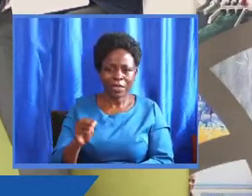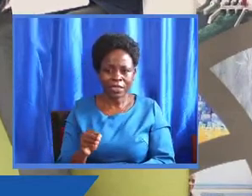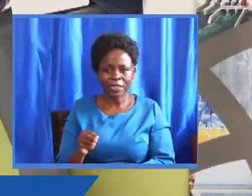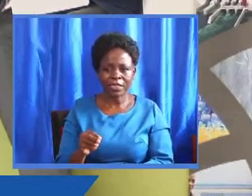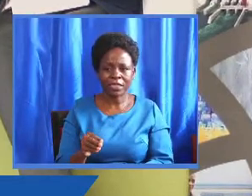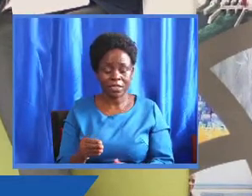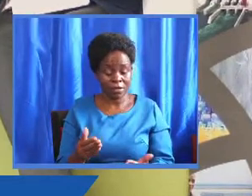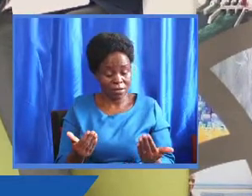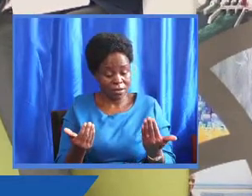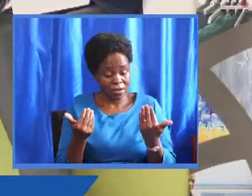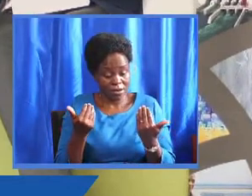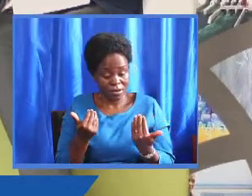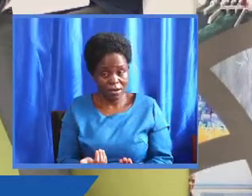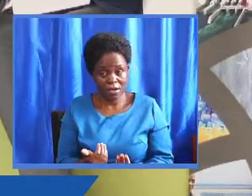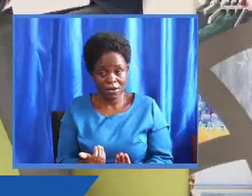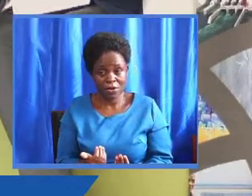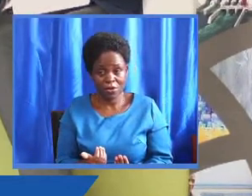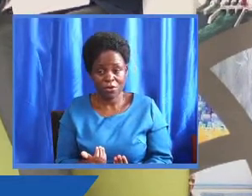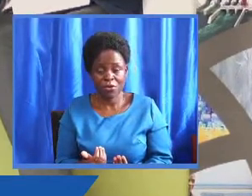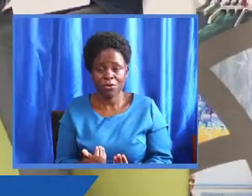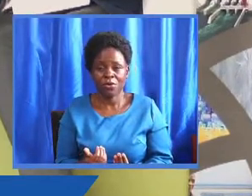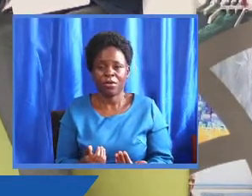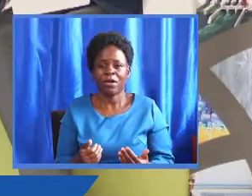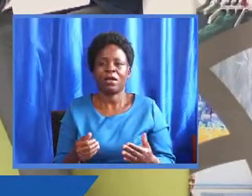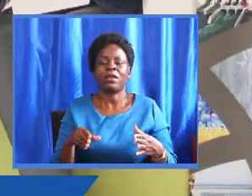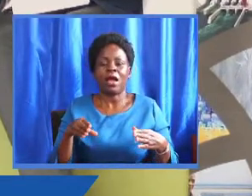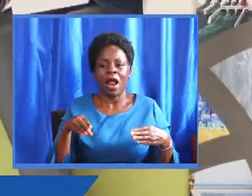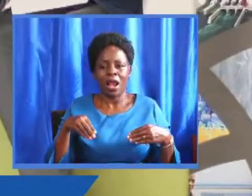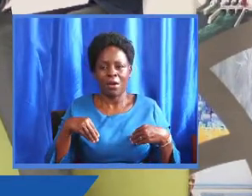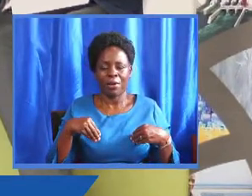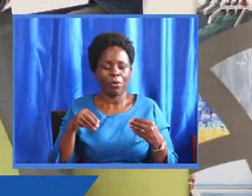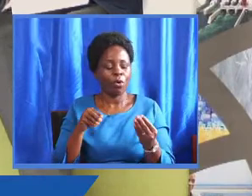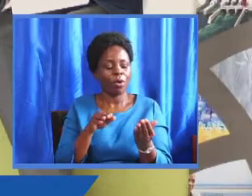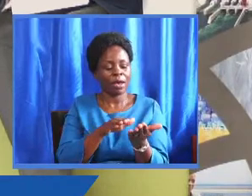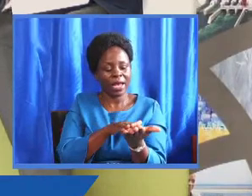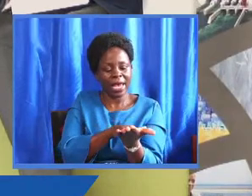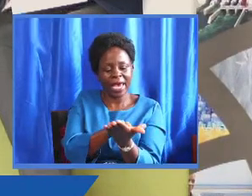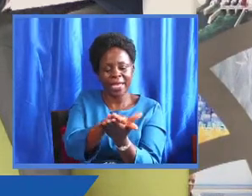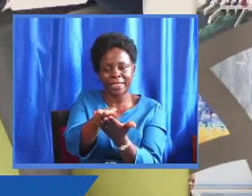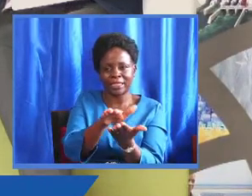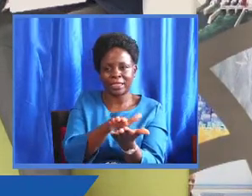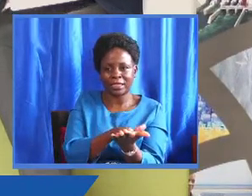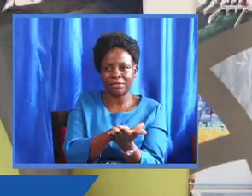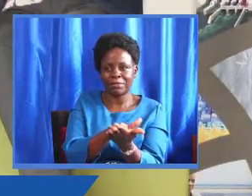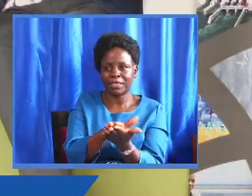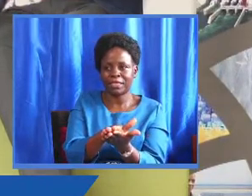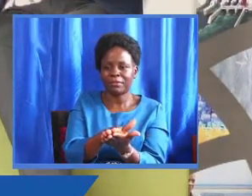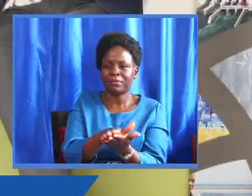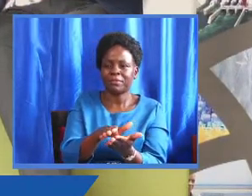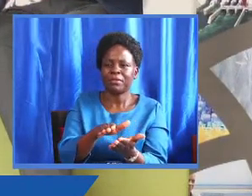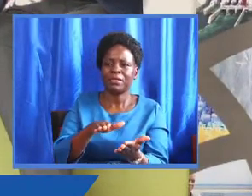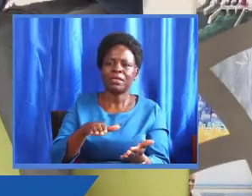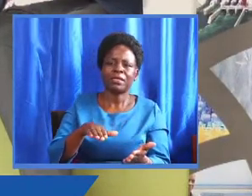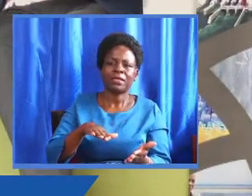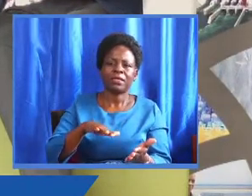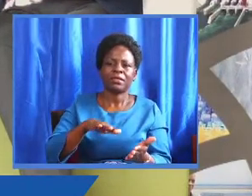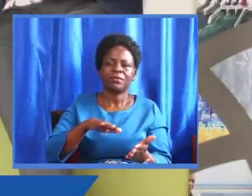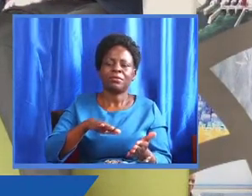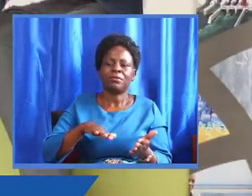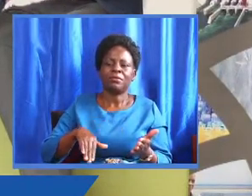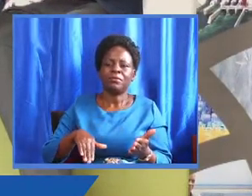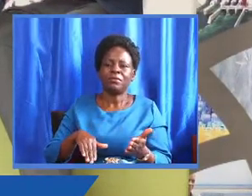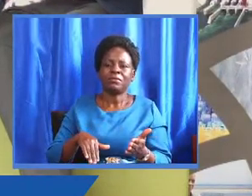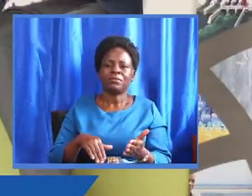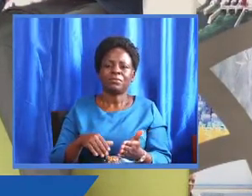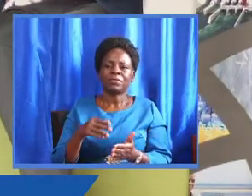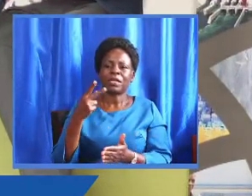turnover now is an allowable expense. Okay. So I'm left with 25%. Now